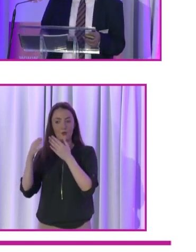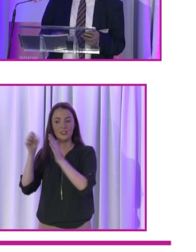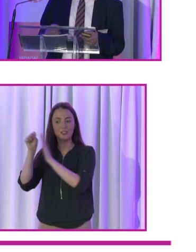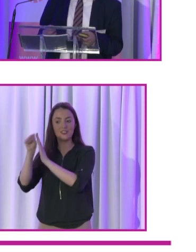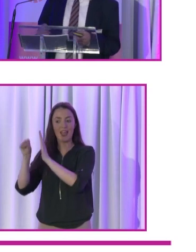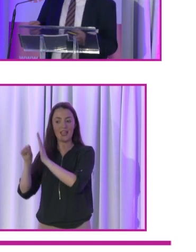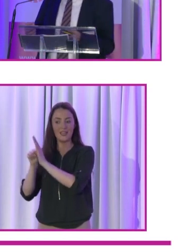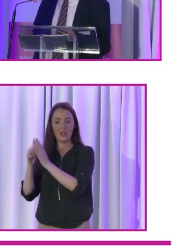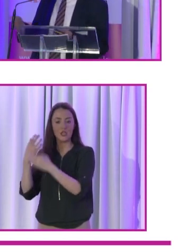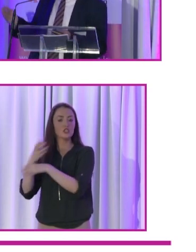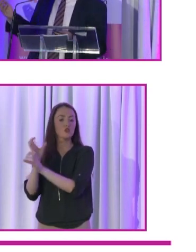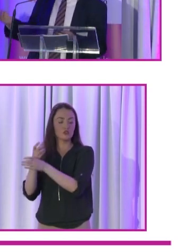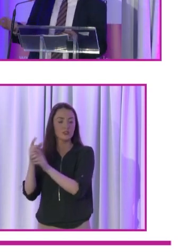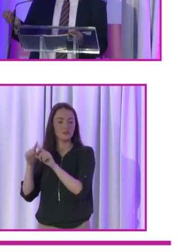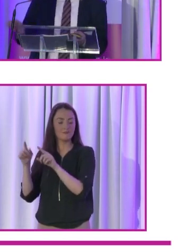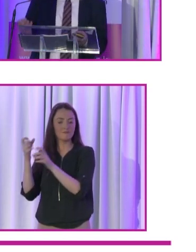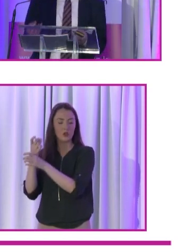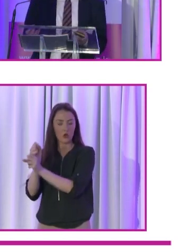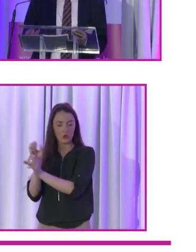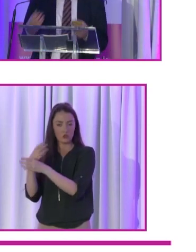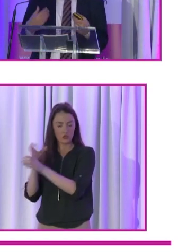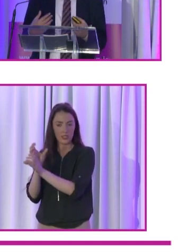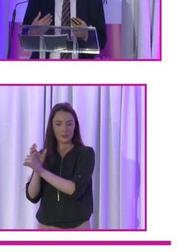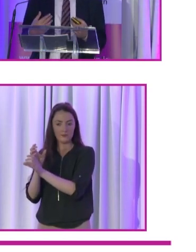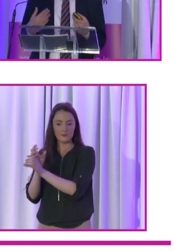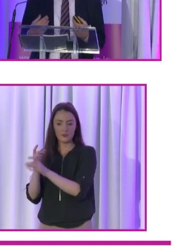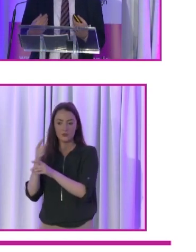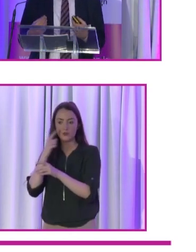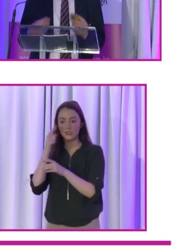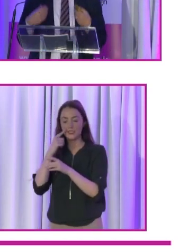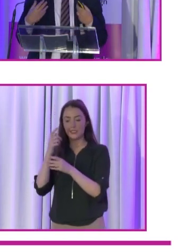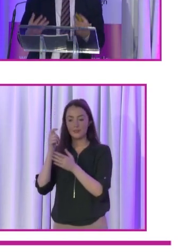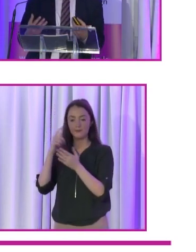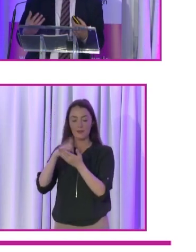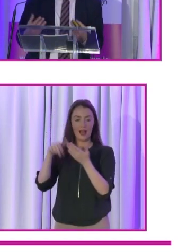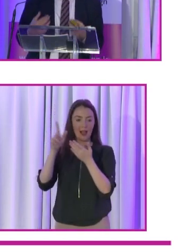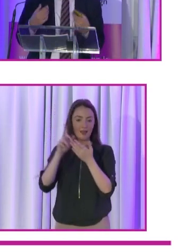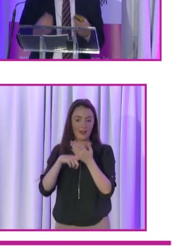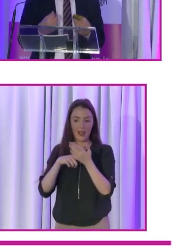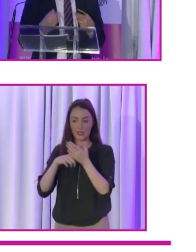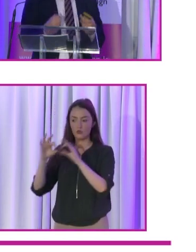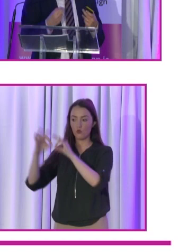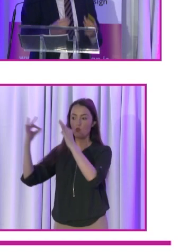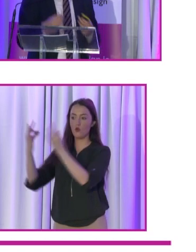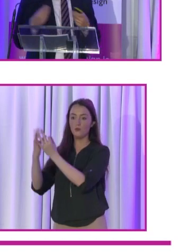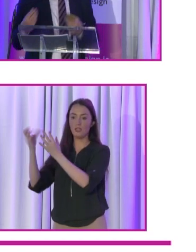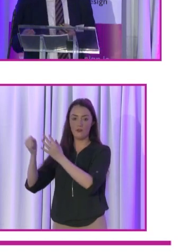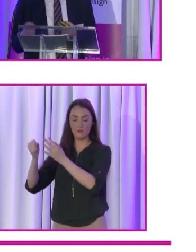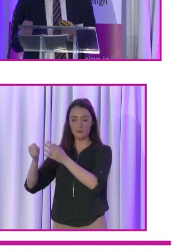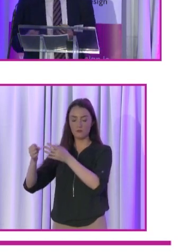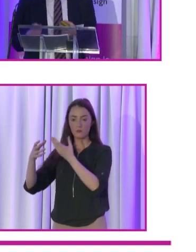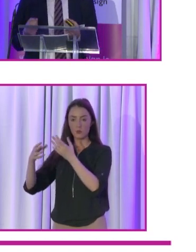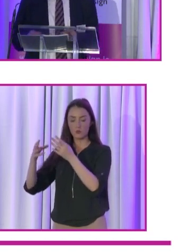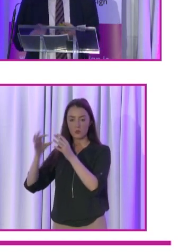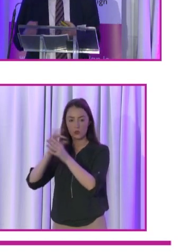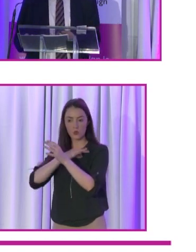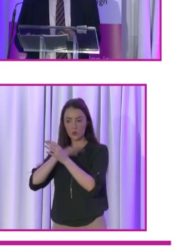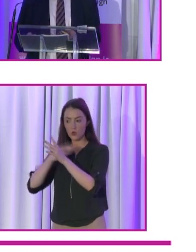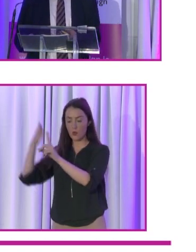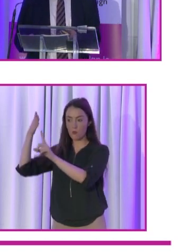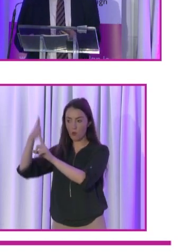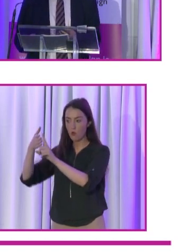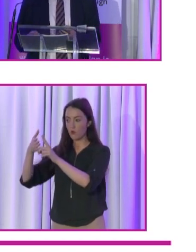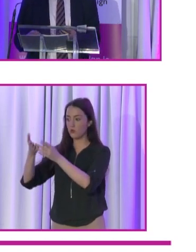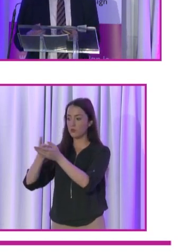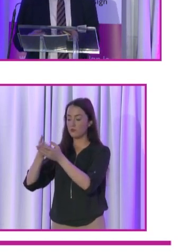see electoral management bodies that actually have a proactive approach, and they cooperate with